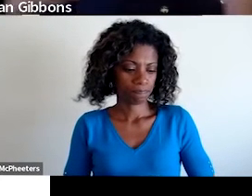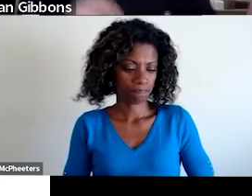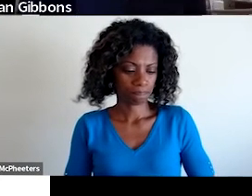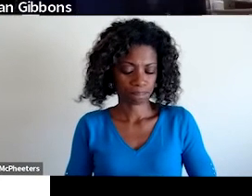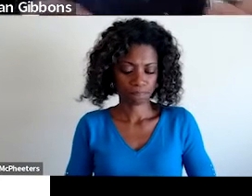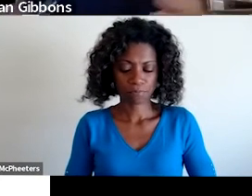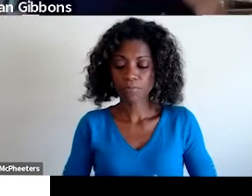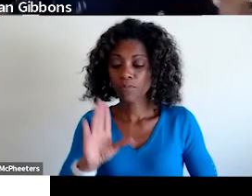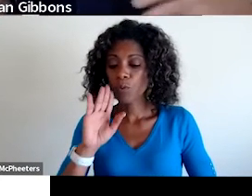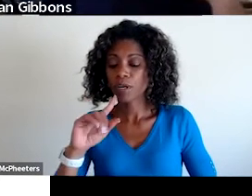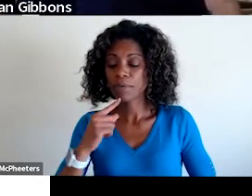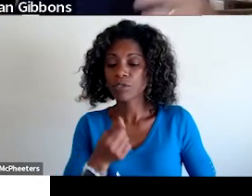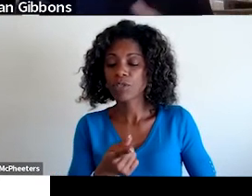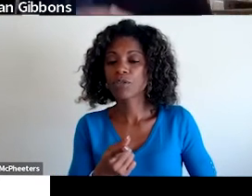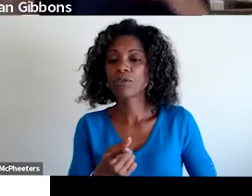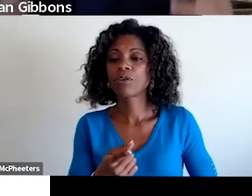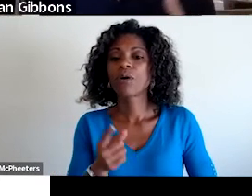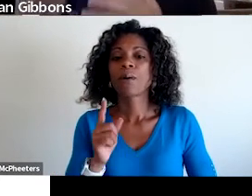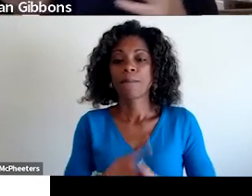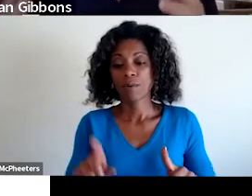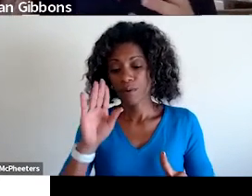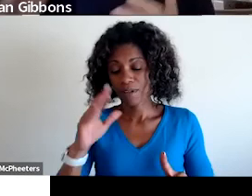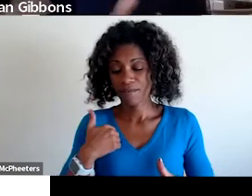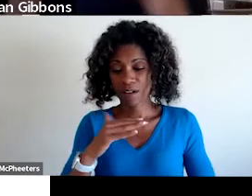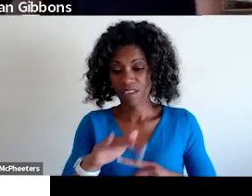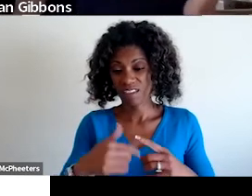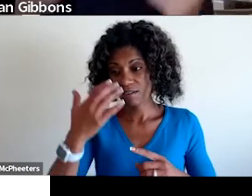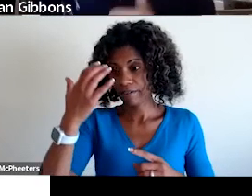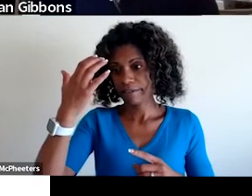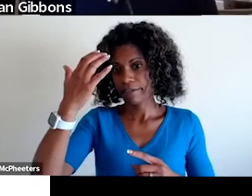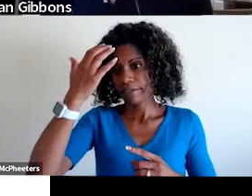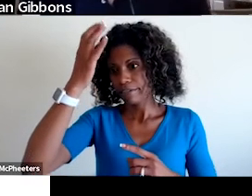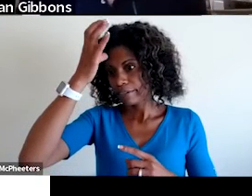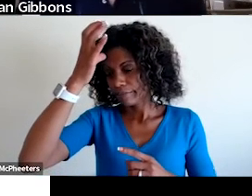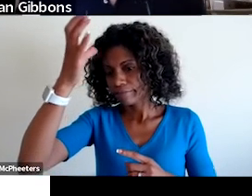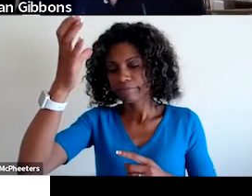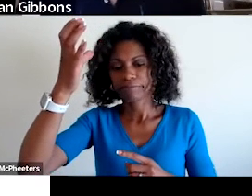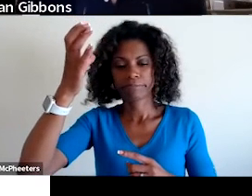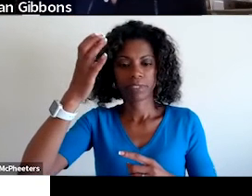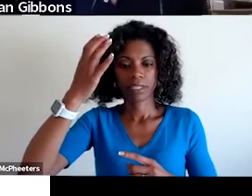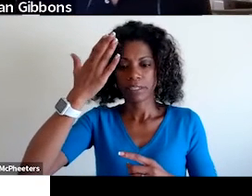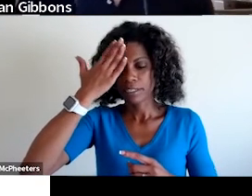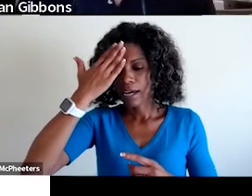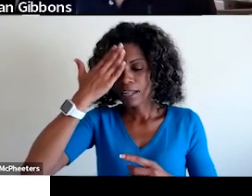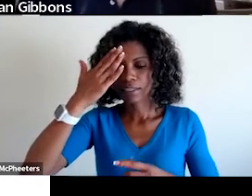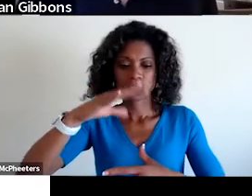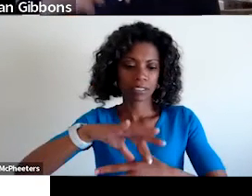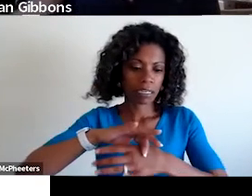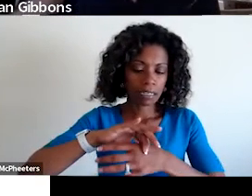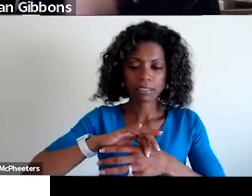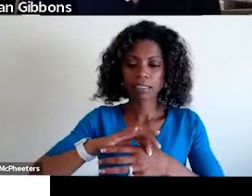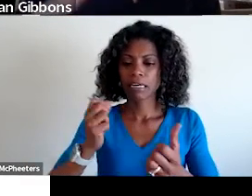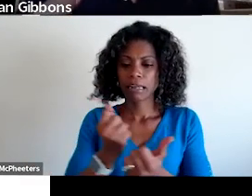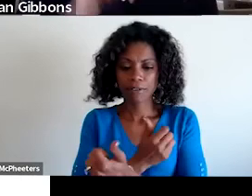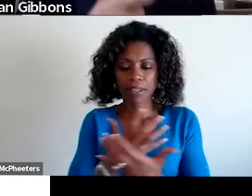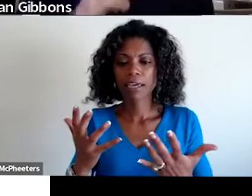miss you, we will be taking all the content and knowledge and information that we're generating together and making sure everybody has access to it, because that's our mission and our goal. All